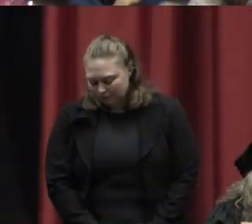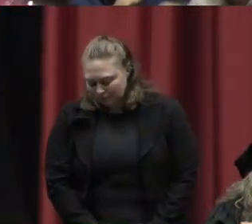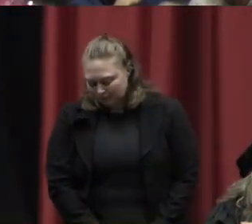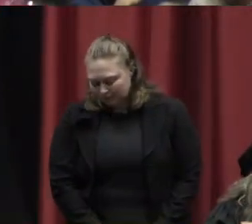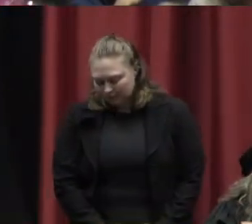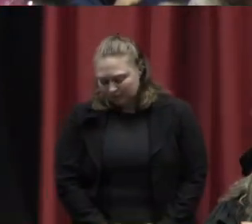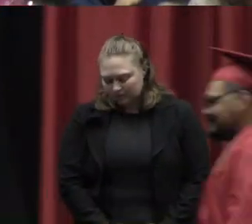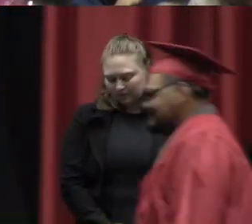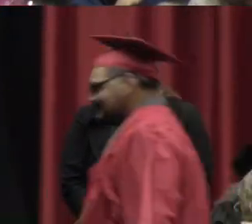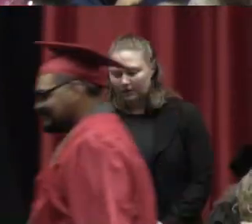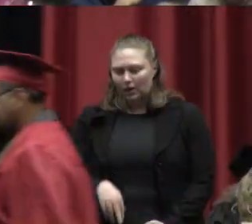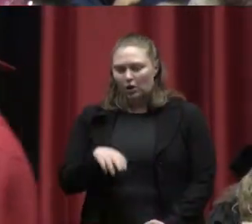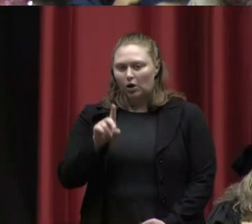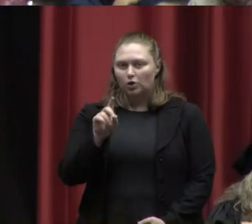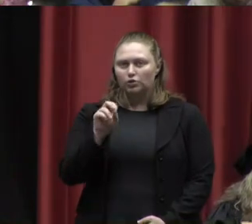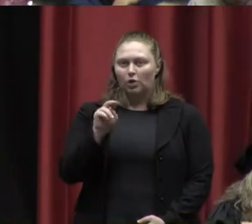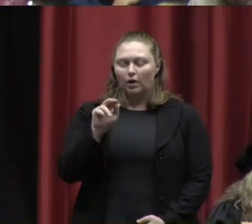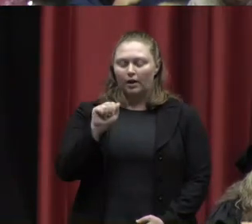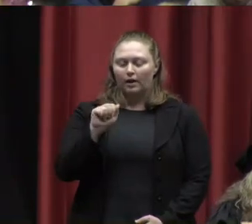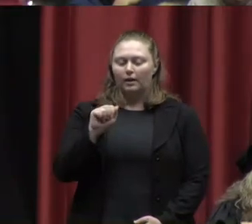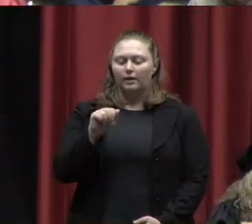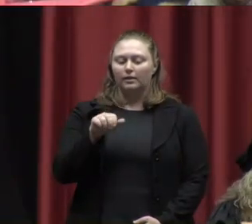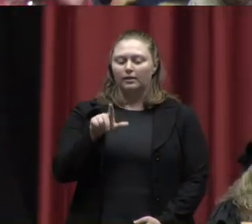Dara Izaguirre.